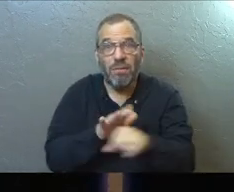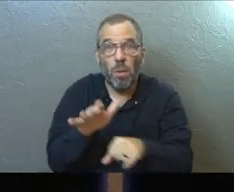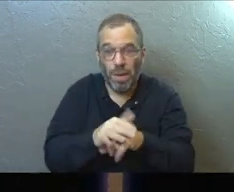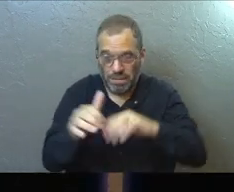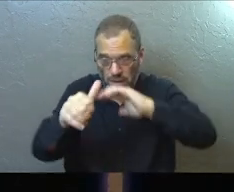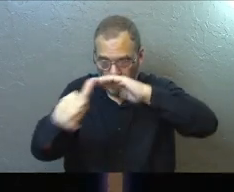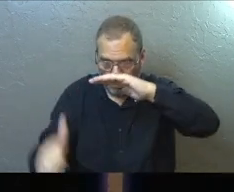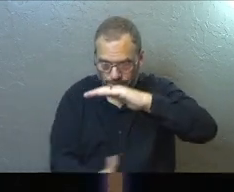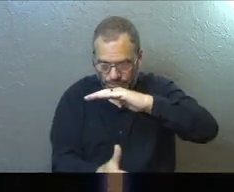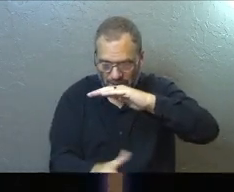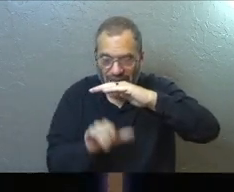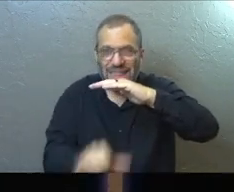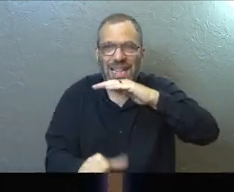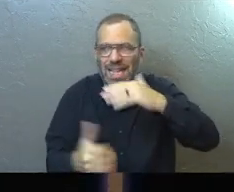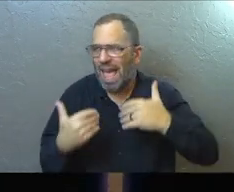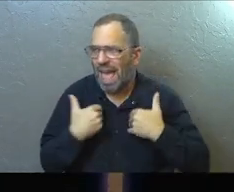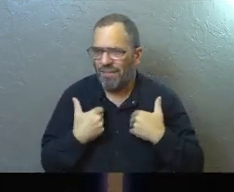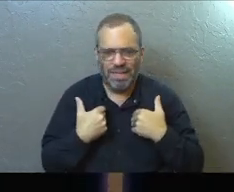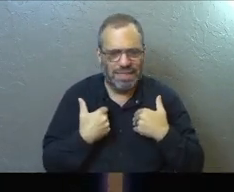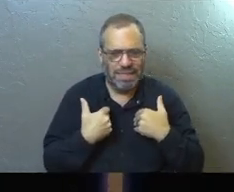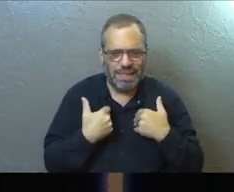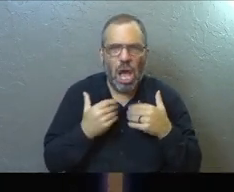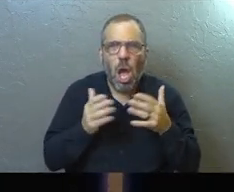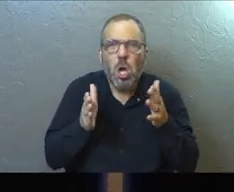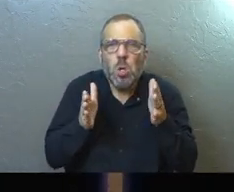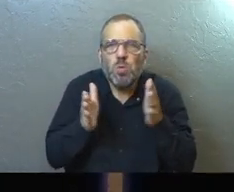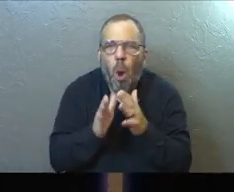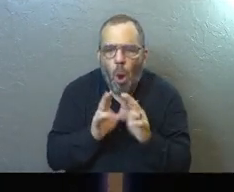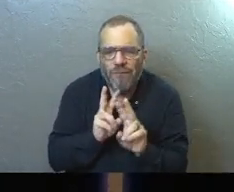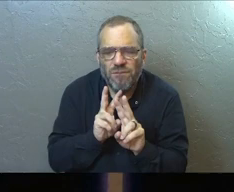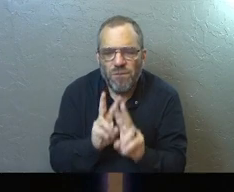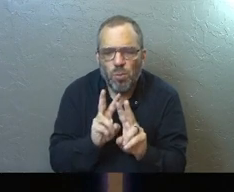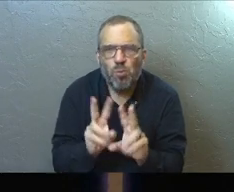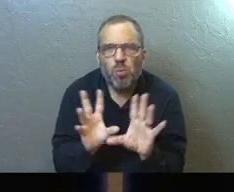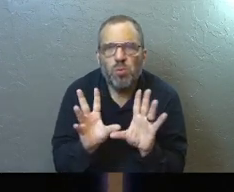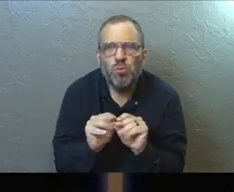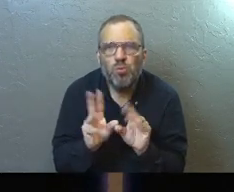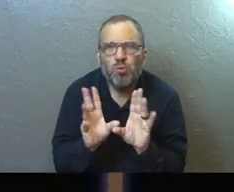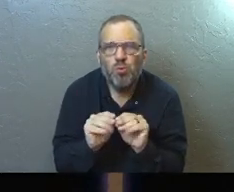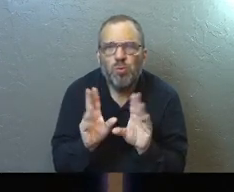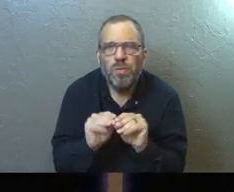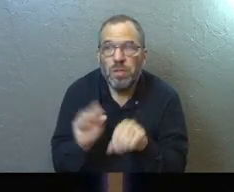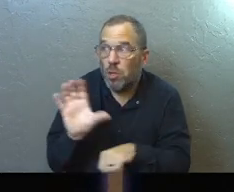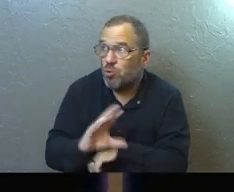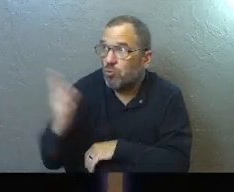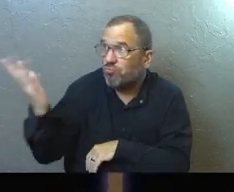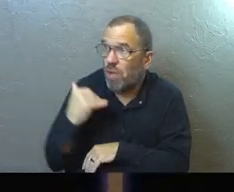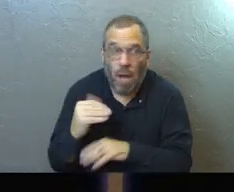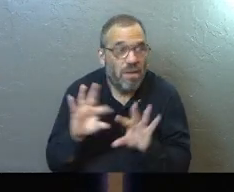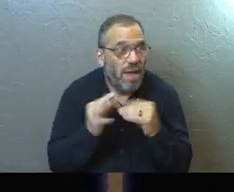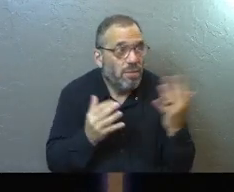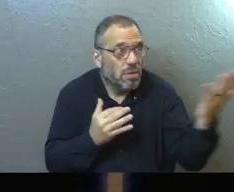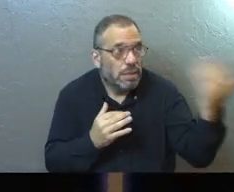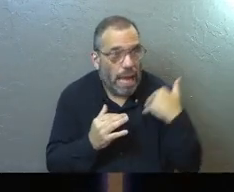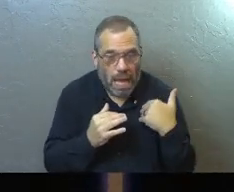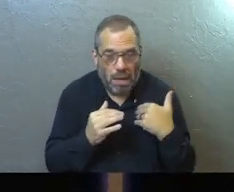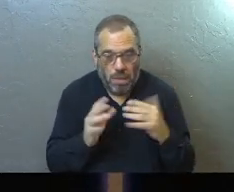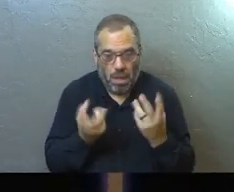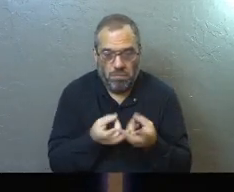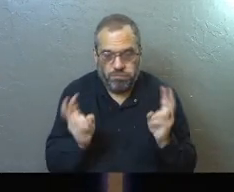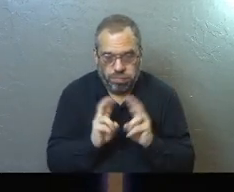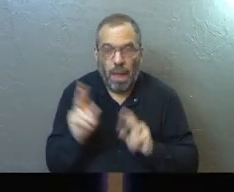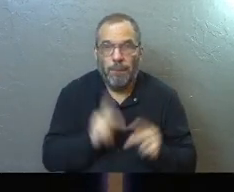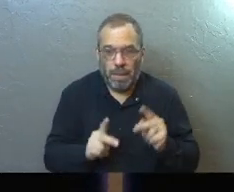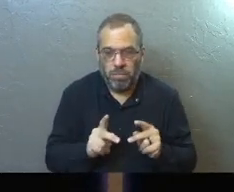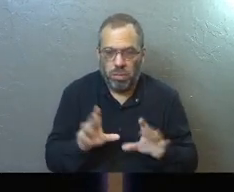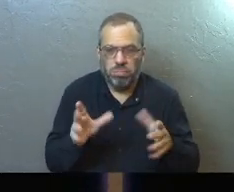space down there where they could have these smallish funeral services and bring the church and bring the family of God around, and they could set these